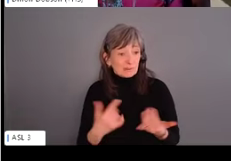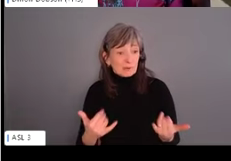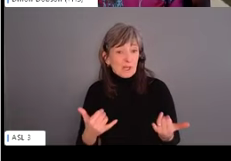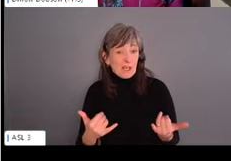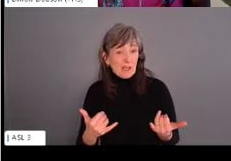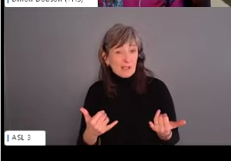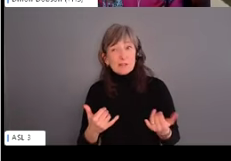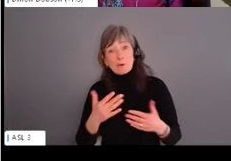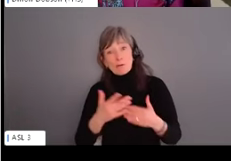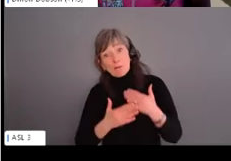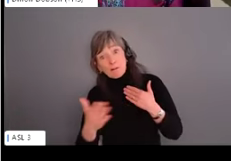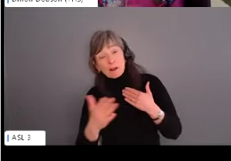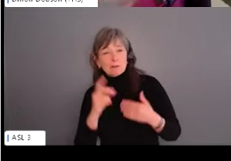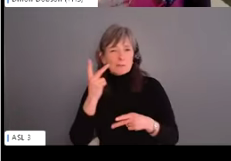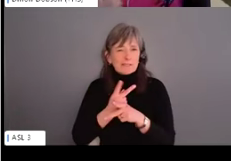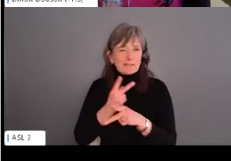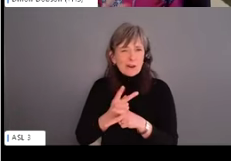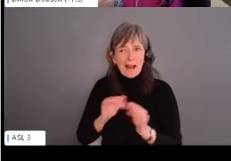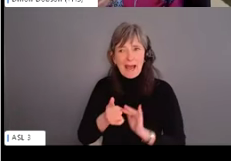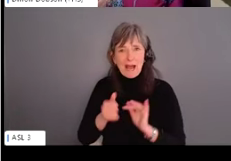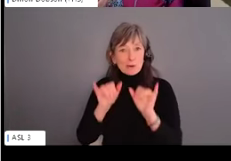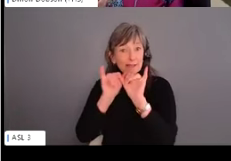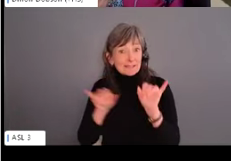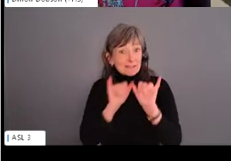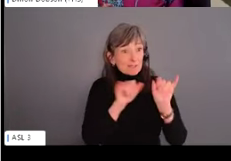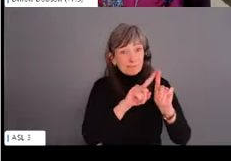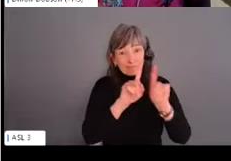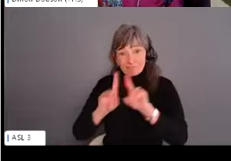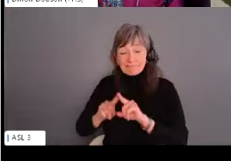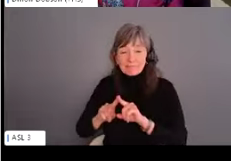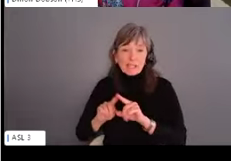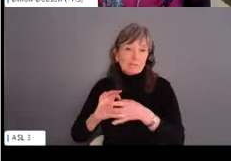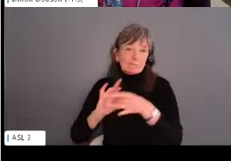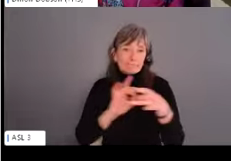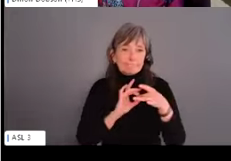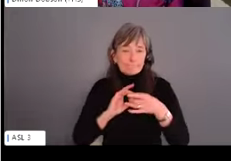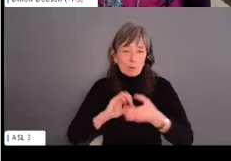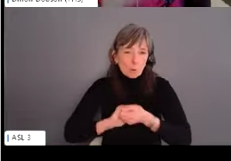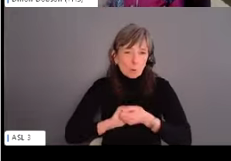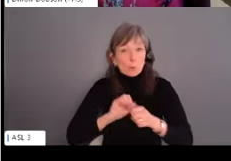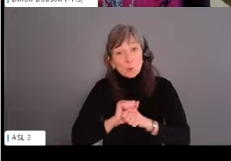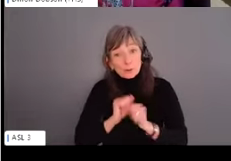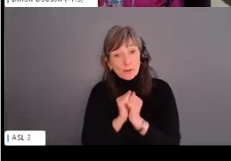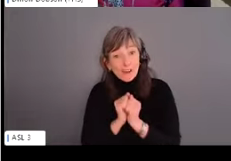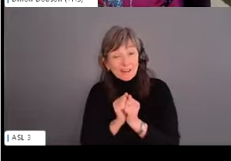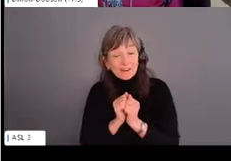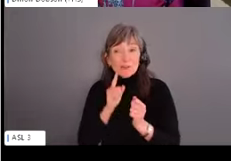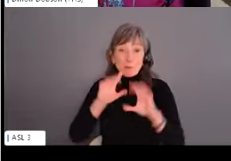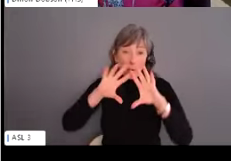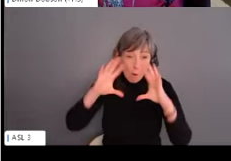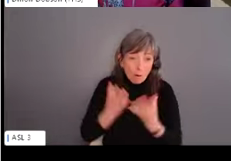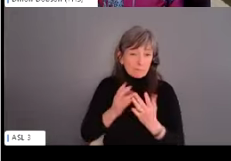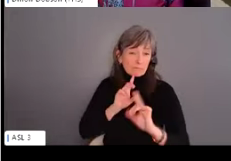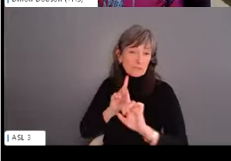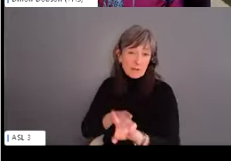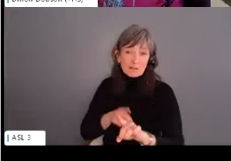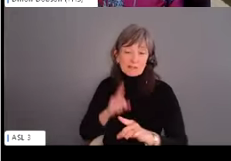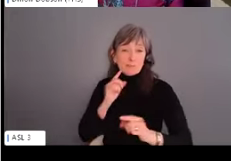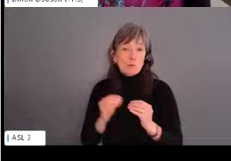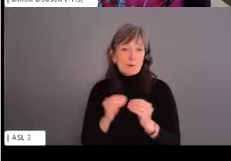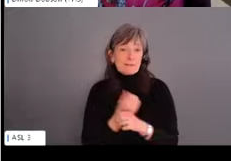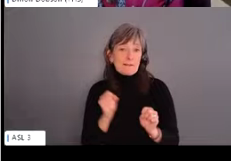together across sectors, really to create a safer and more holistic responses, and elevating the safety within our